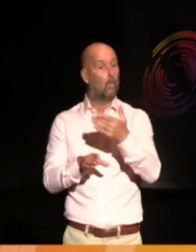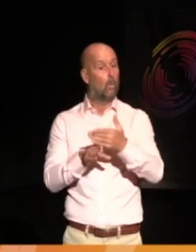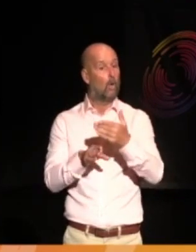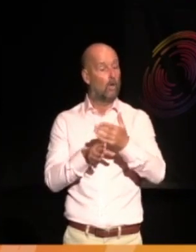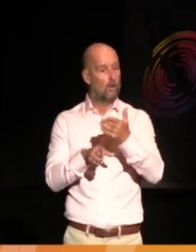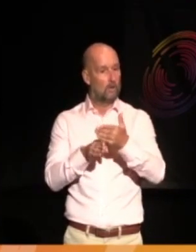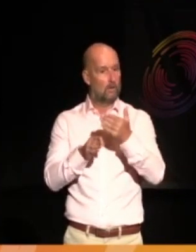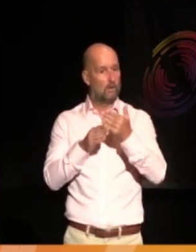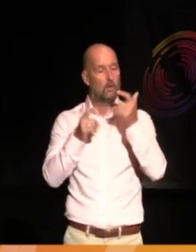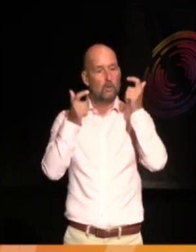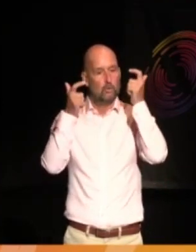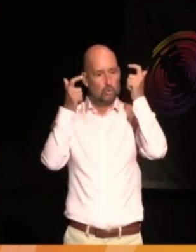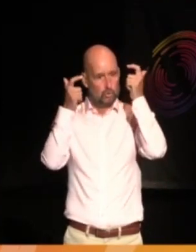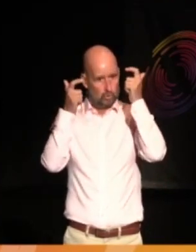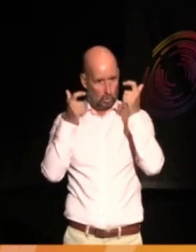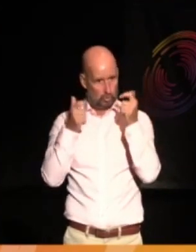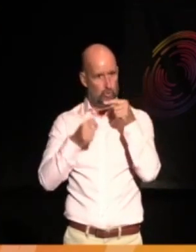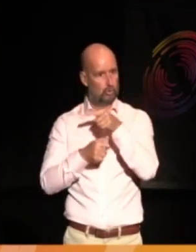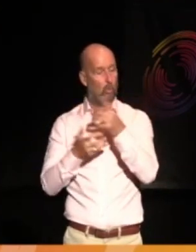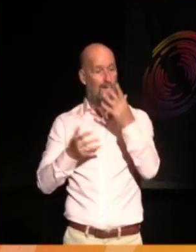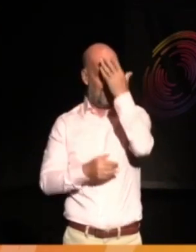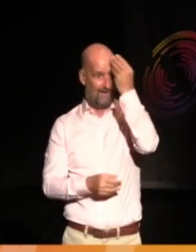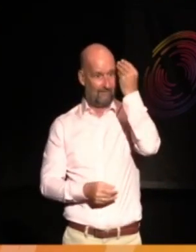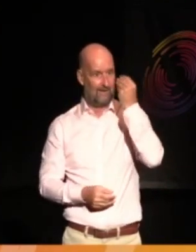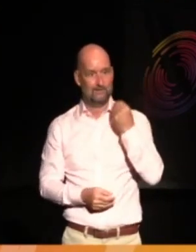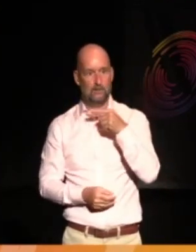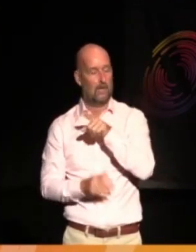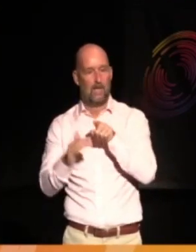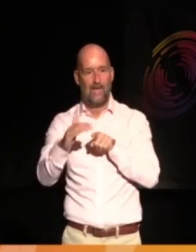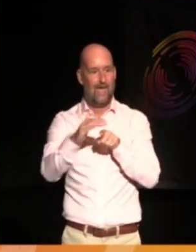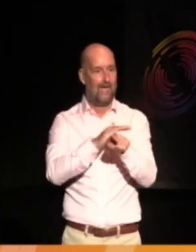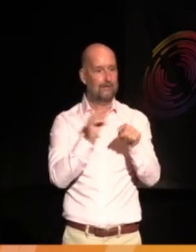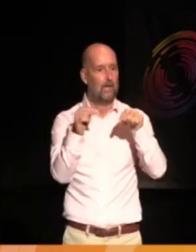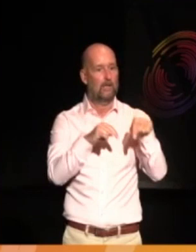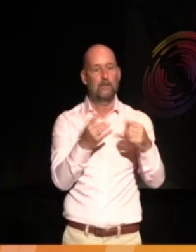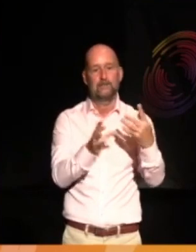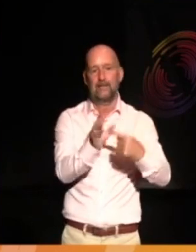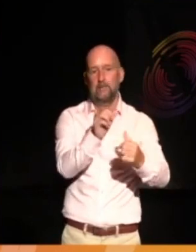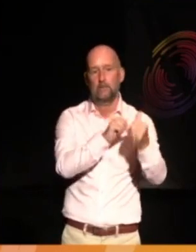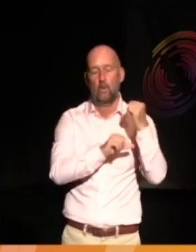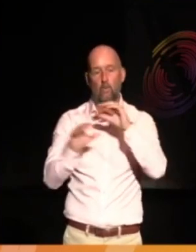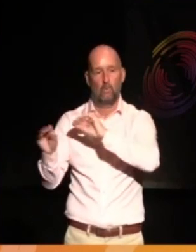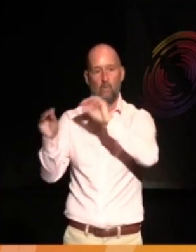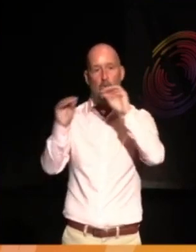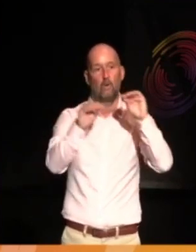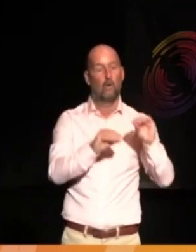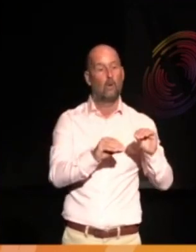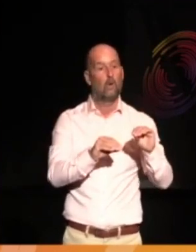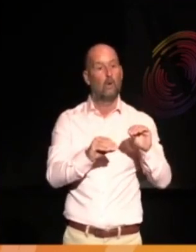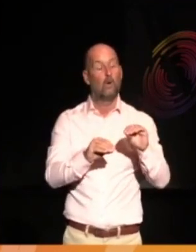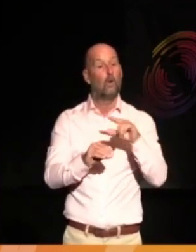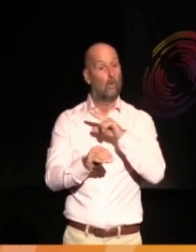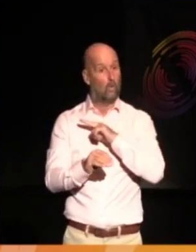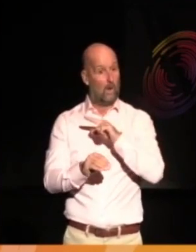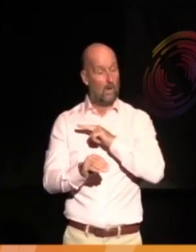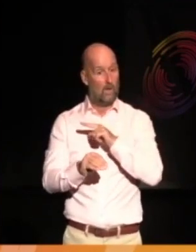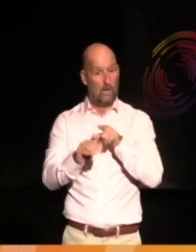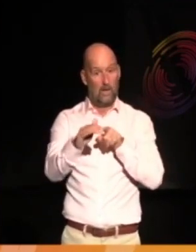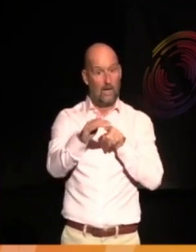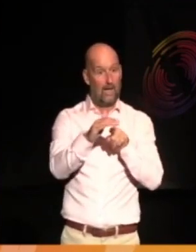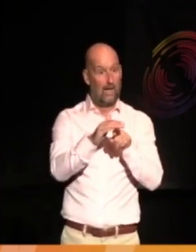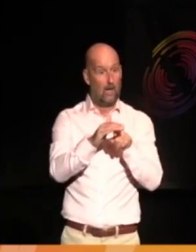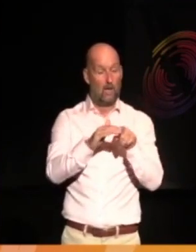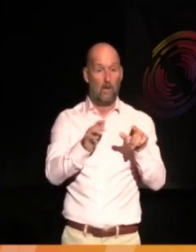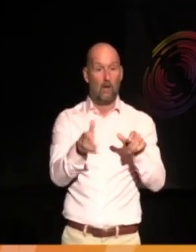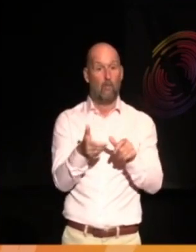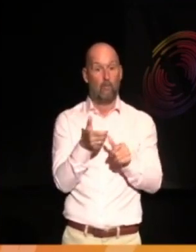Afghanistan, well, no longer practicing in Afghanistan. She had to come into exile here about 10 years ago. She literally took out her mobile phone and the